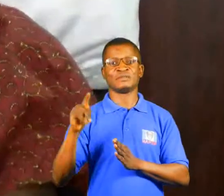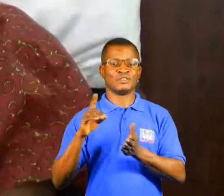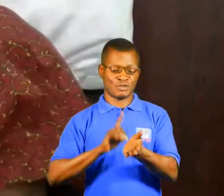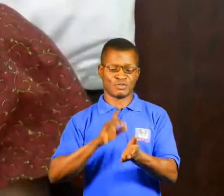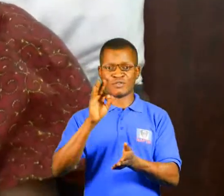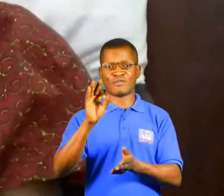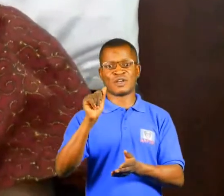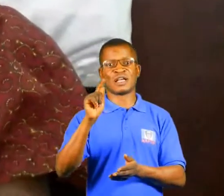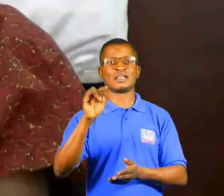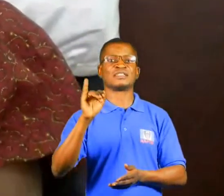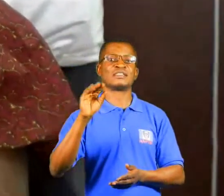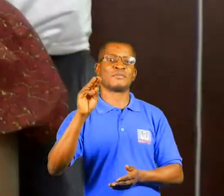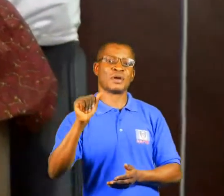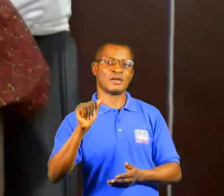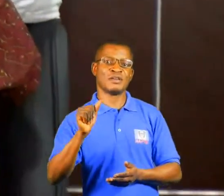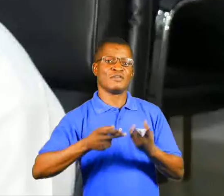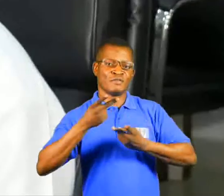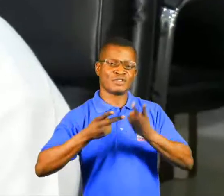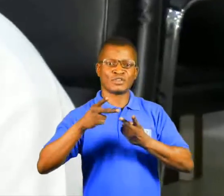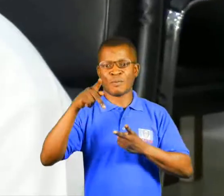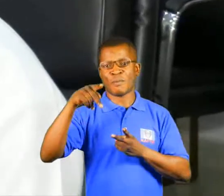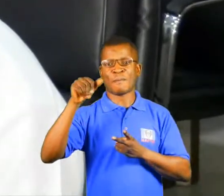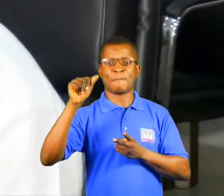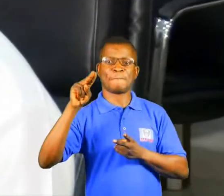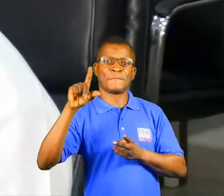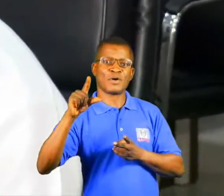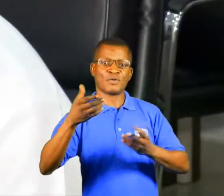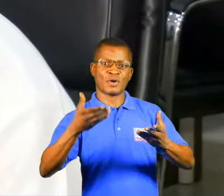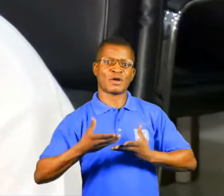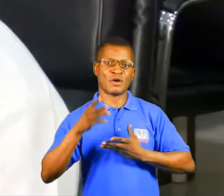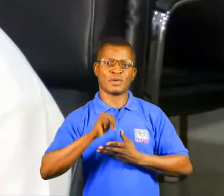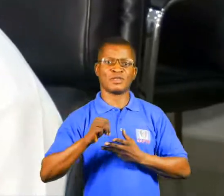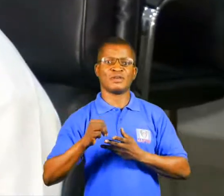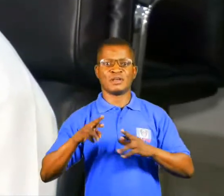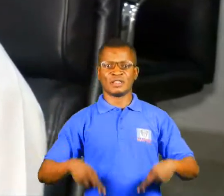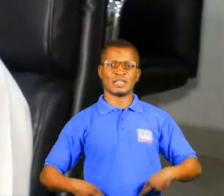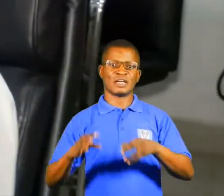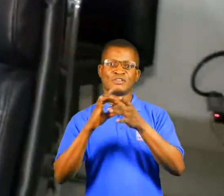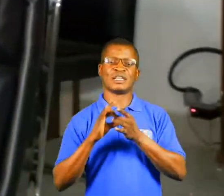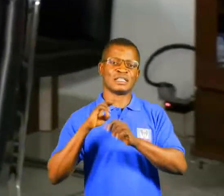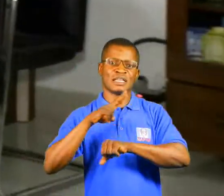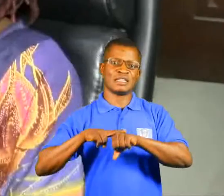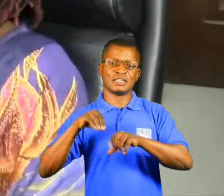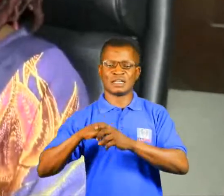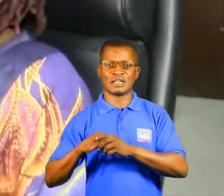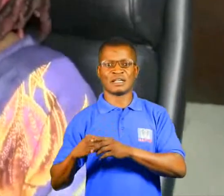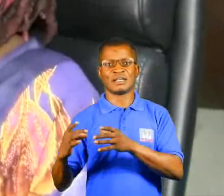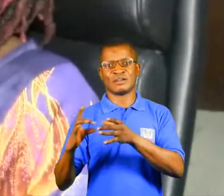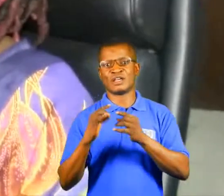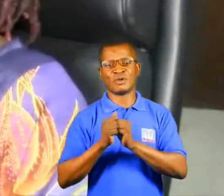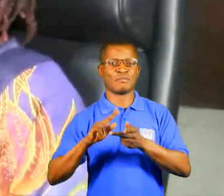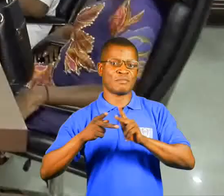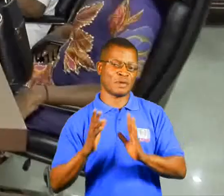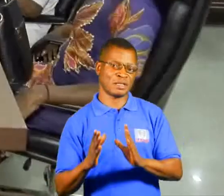of NAPTIP, Dr. Fatima Waziri Azi, played host to Mr. Paul Maselli, a retired United Nations staff in company of